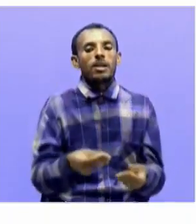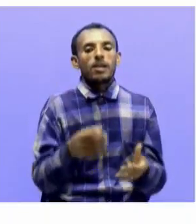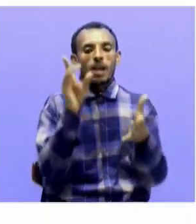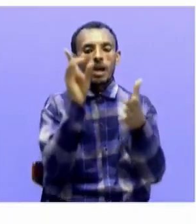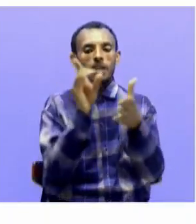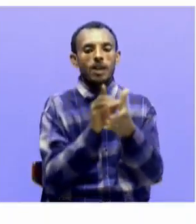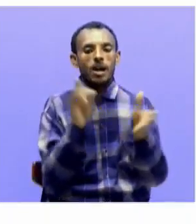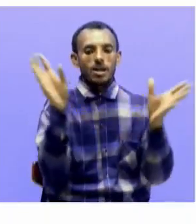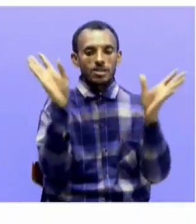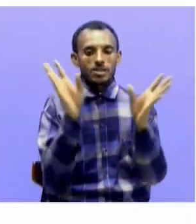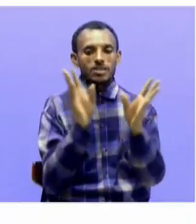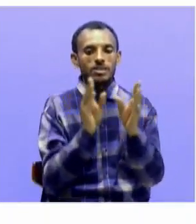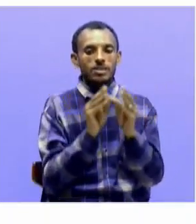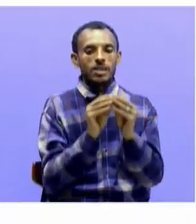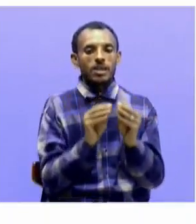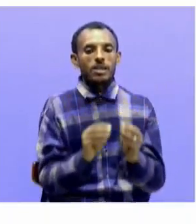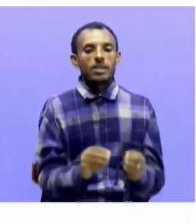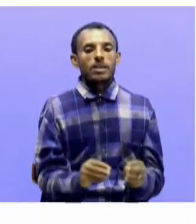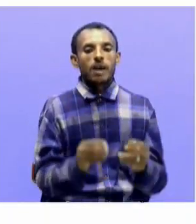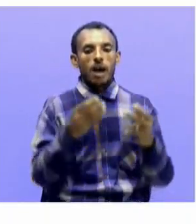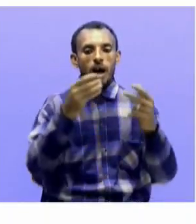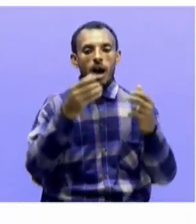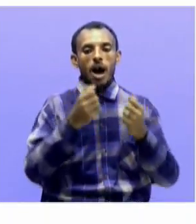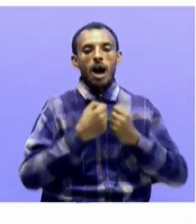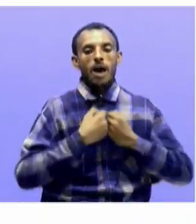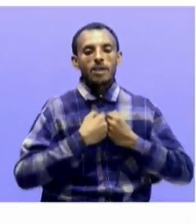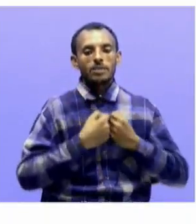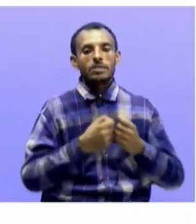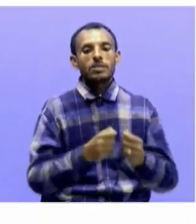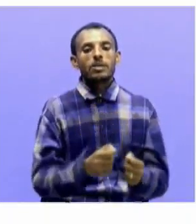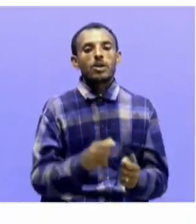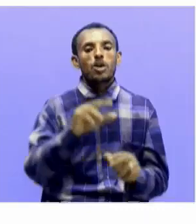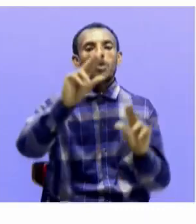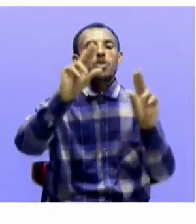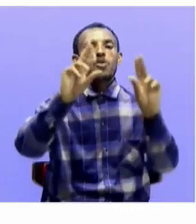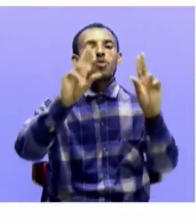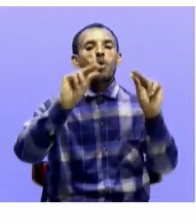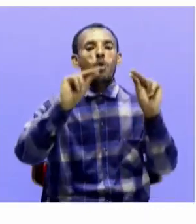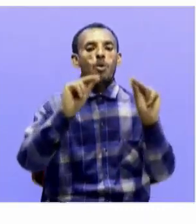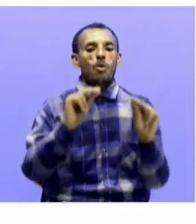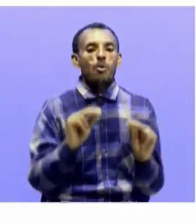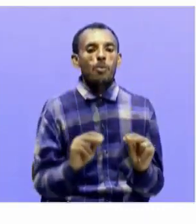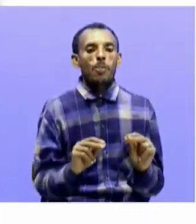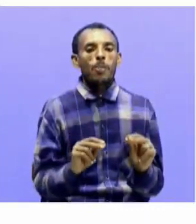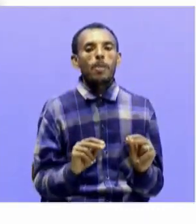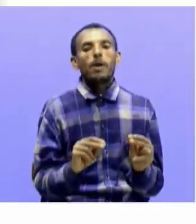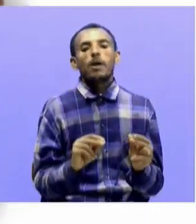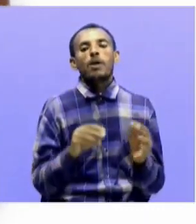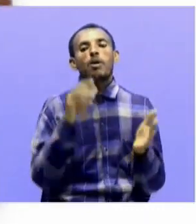data set has no mode.